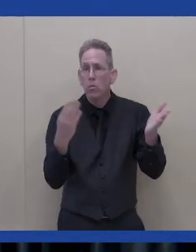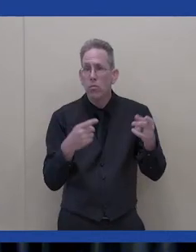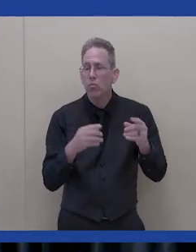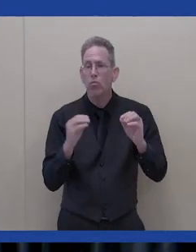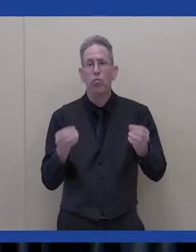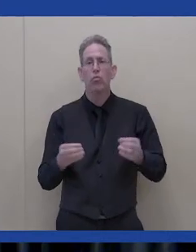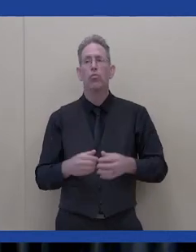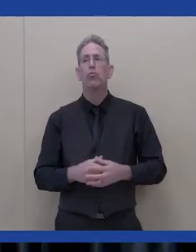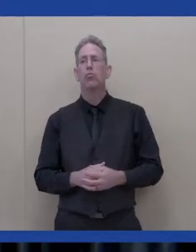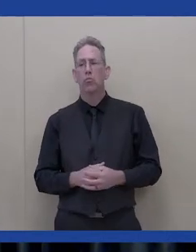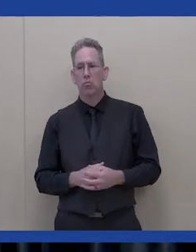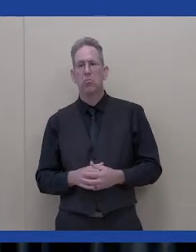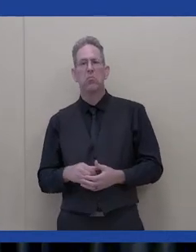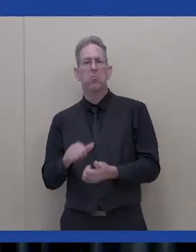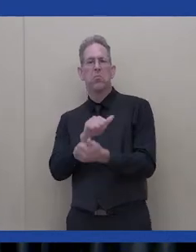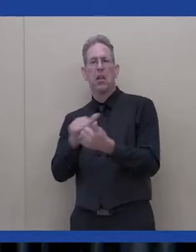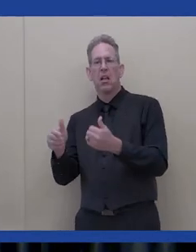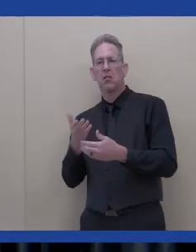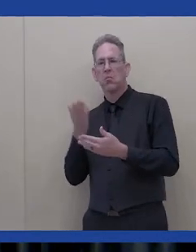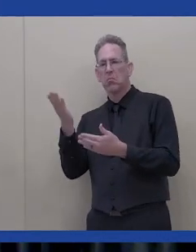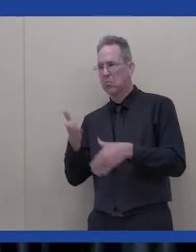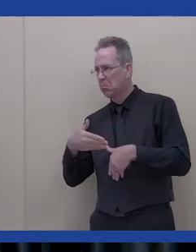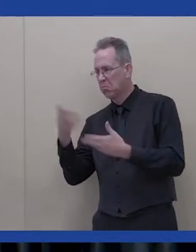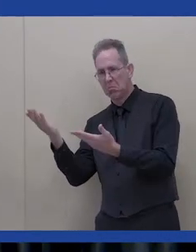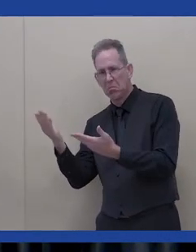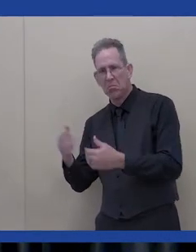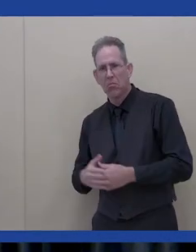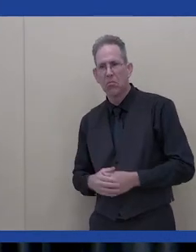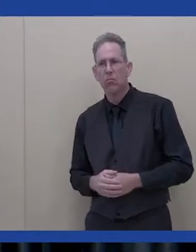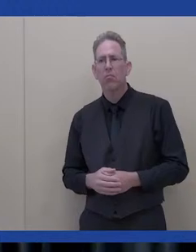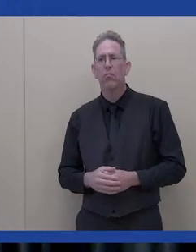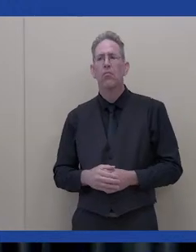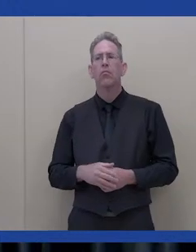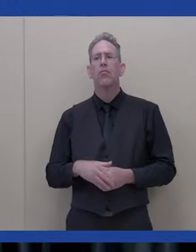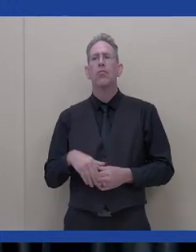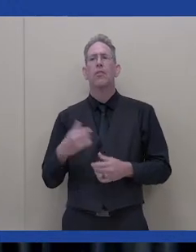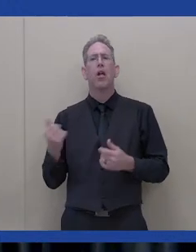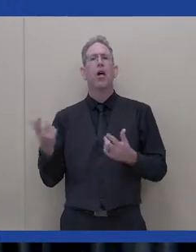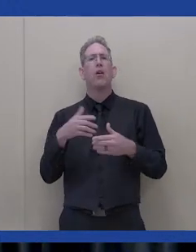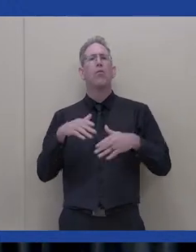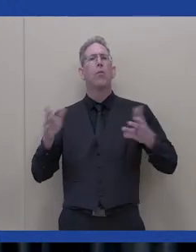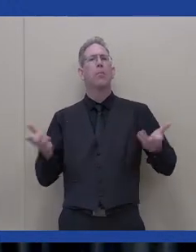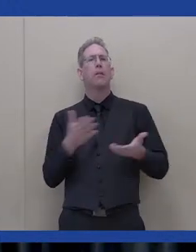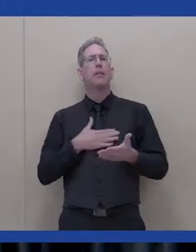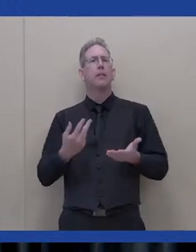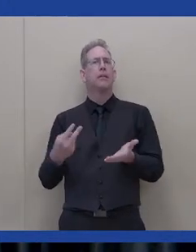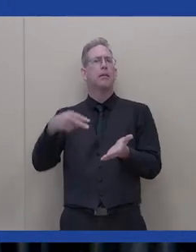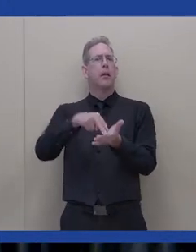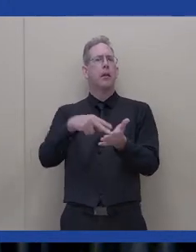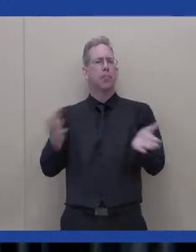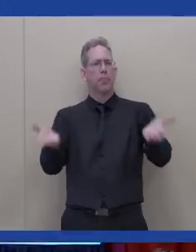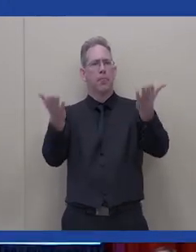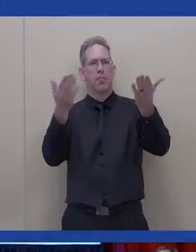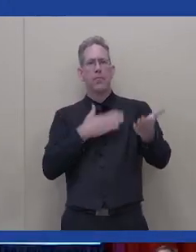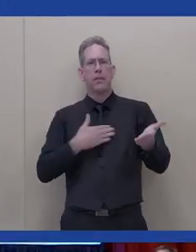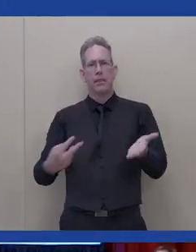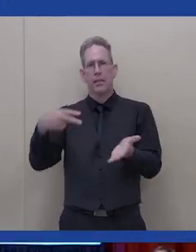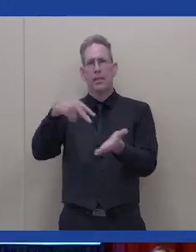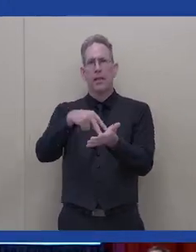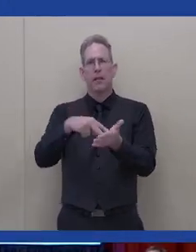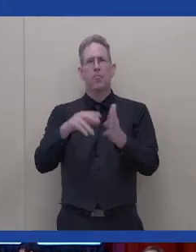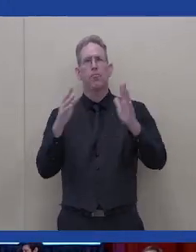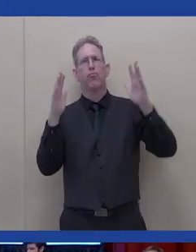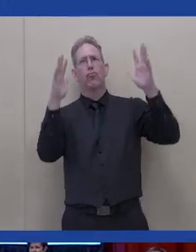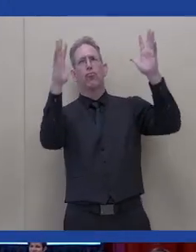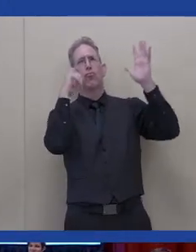unanimously. Now join me and please rise to welcome our new mayor-elect, Emma Mulvaney-Stanek.